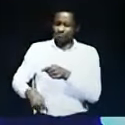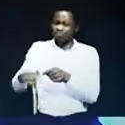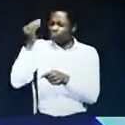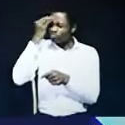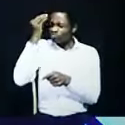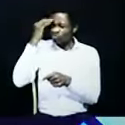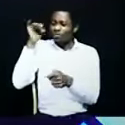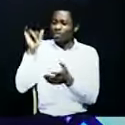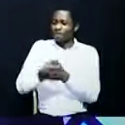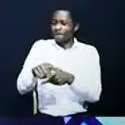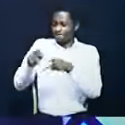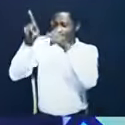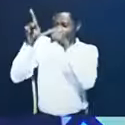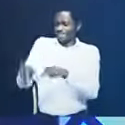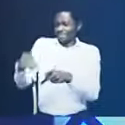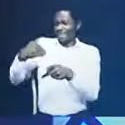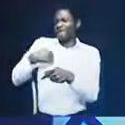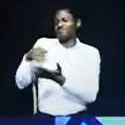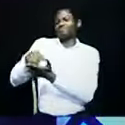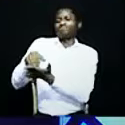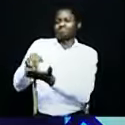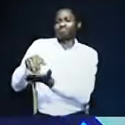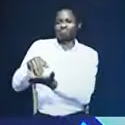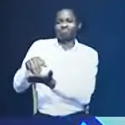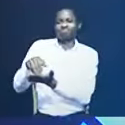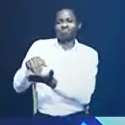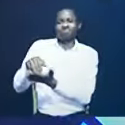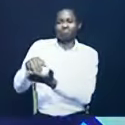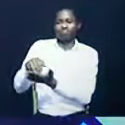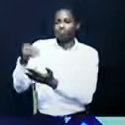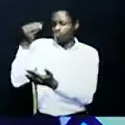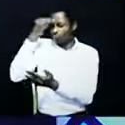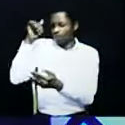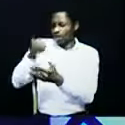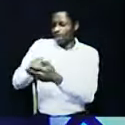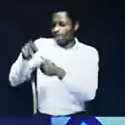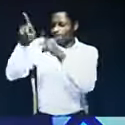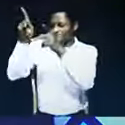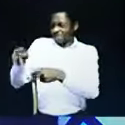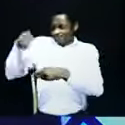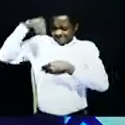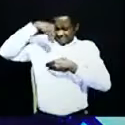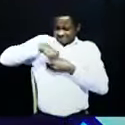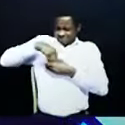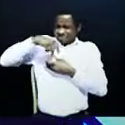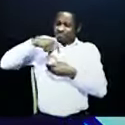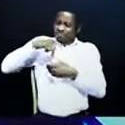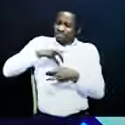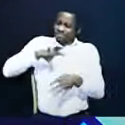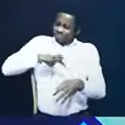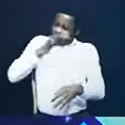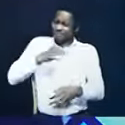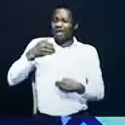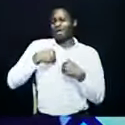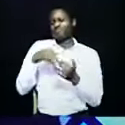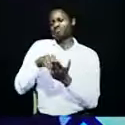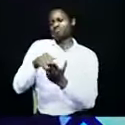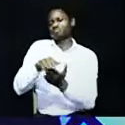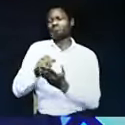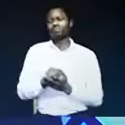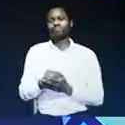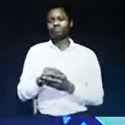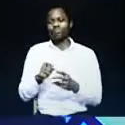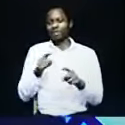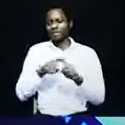onim ye muni pan mreo ye. His inward being. Ni muni pan. And therefore appeals to the one who